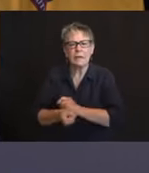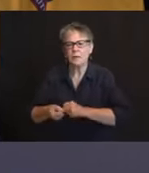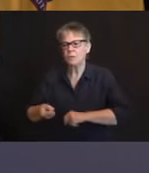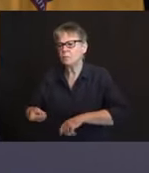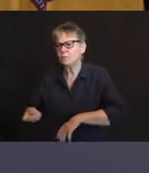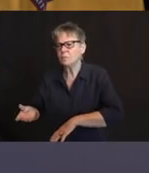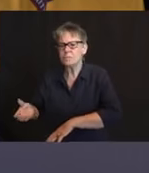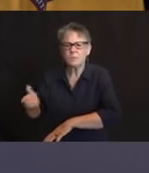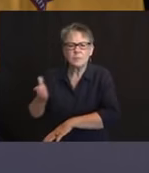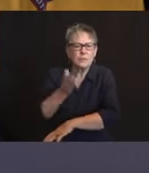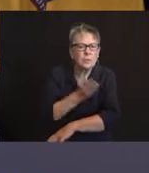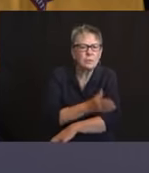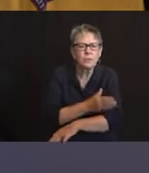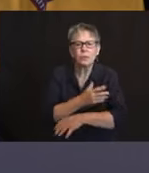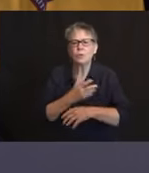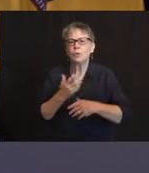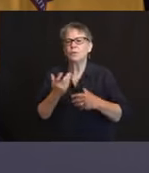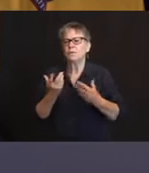Okay.